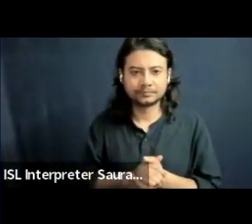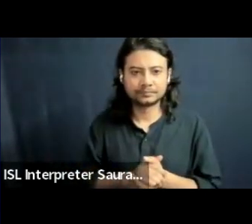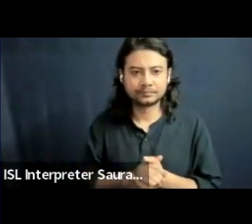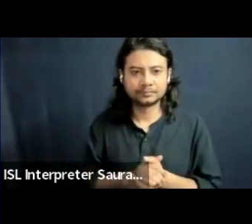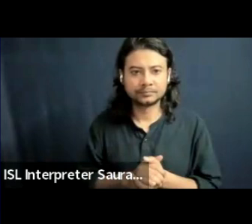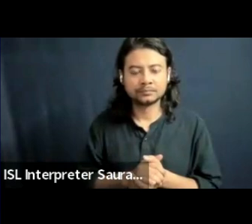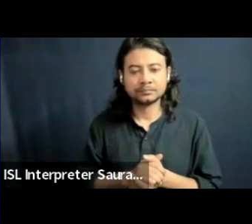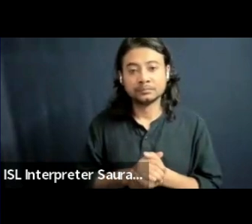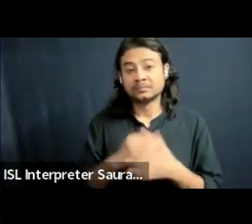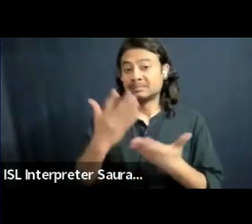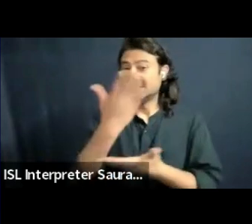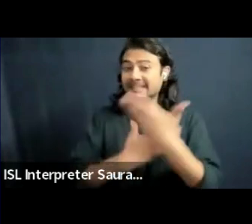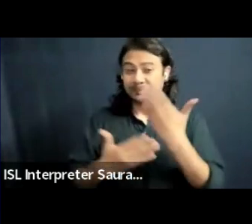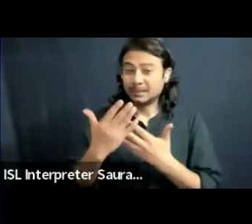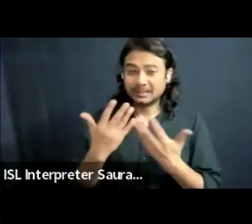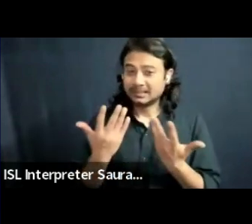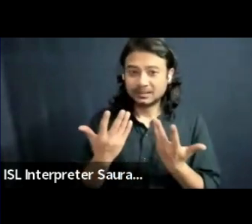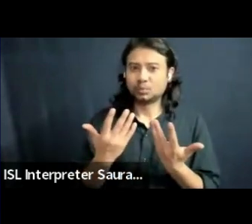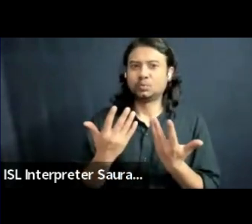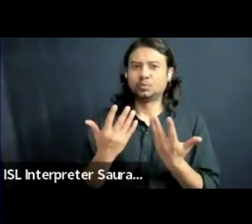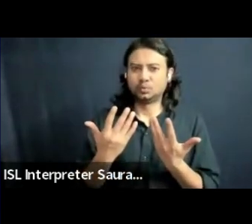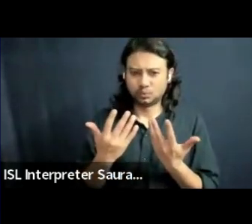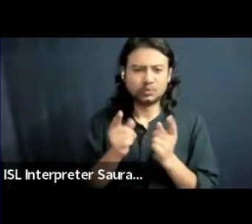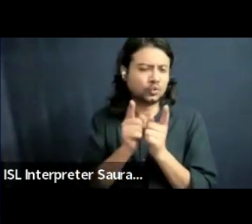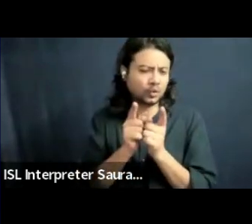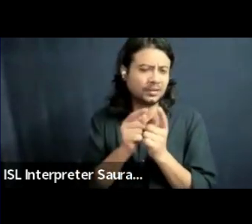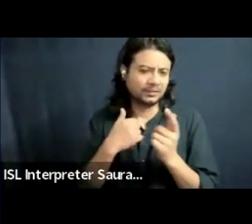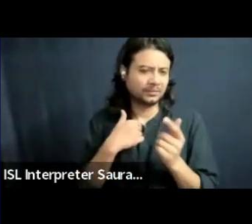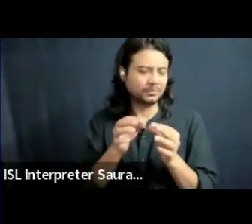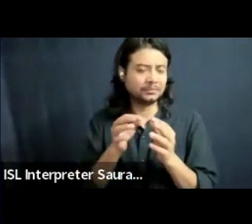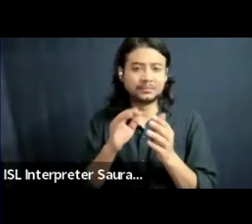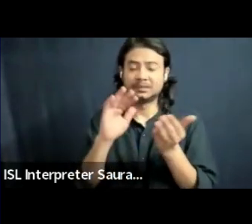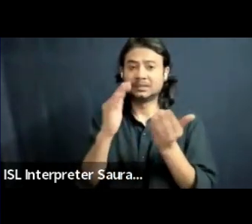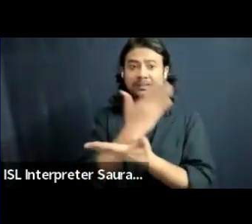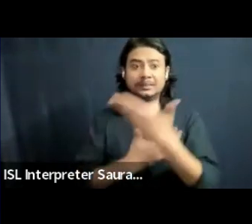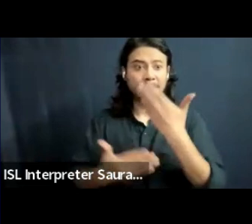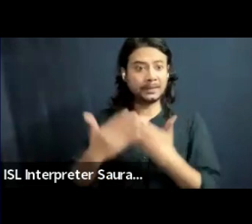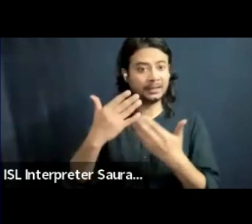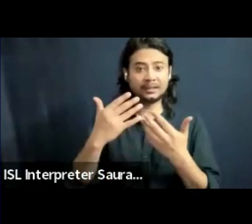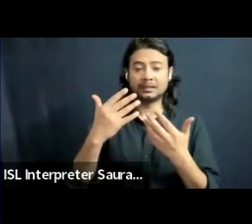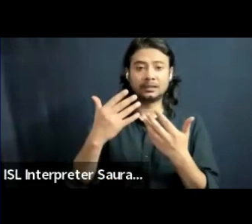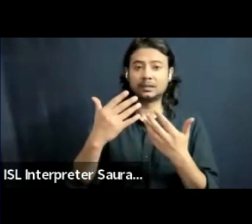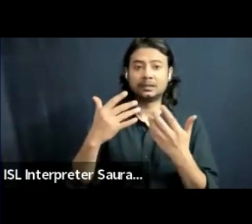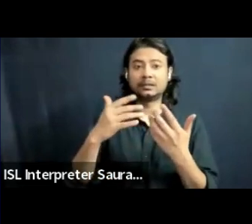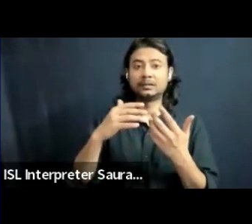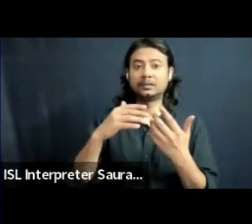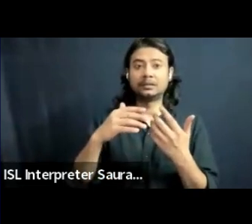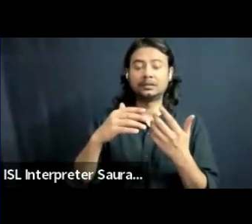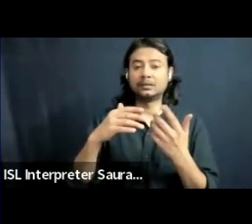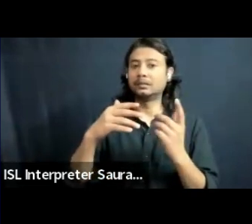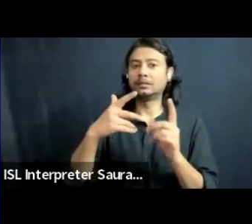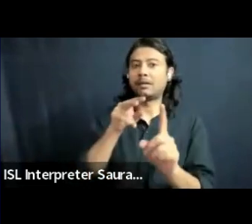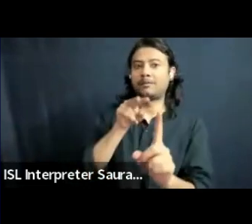really complex issue. It can be understood differently and described differently depending on the cultural